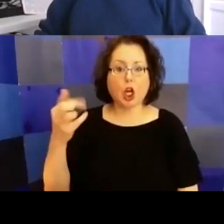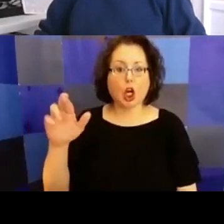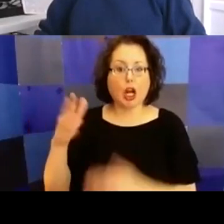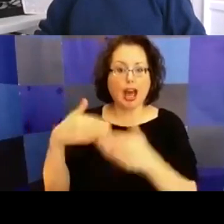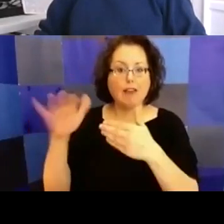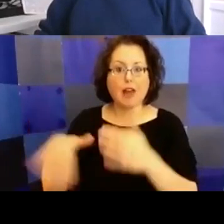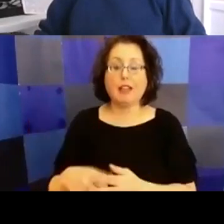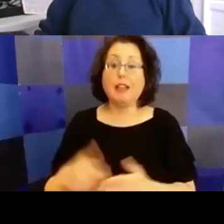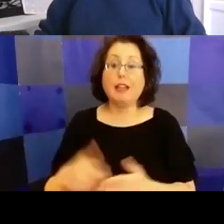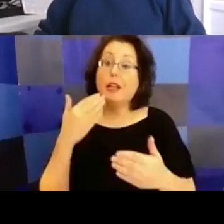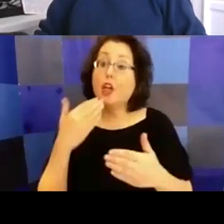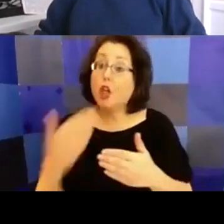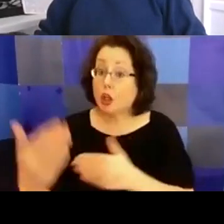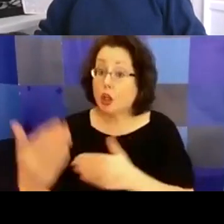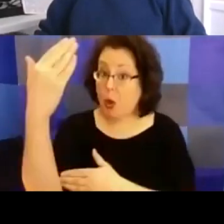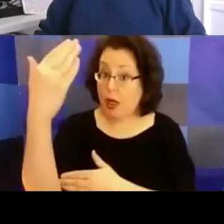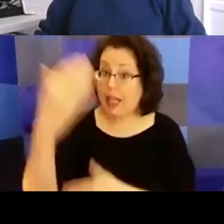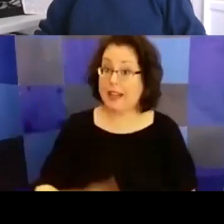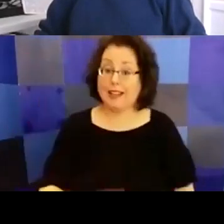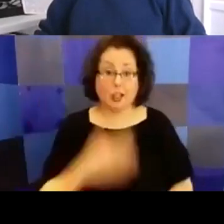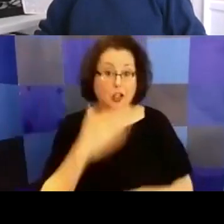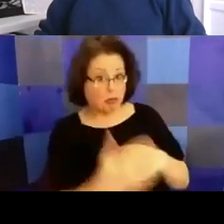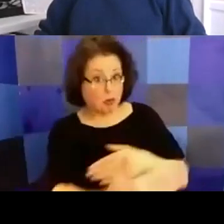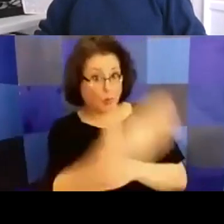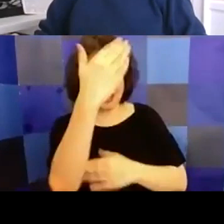Good morning. Good morning.